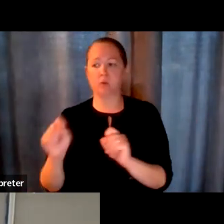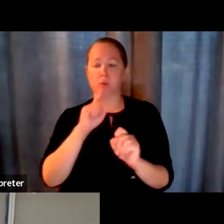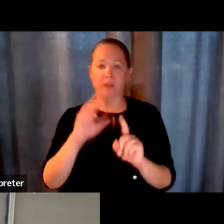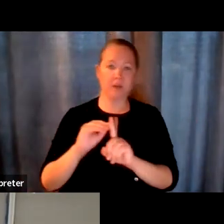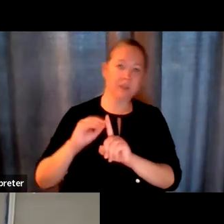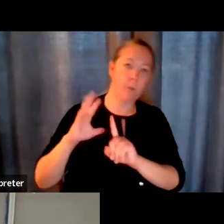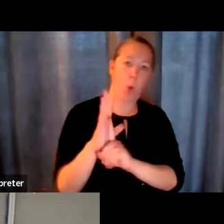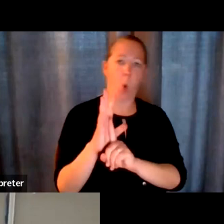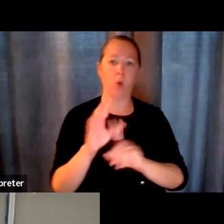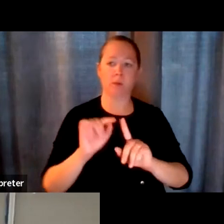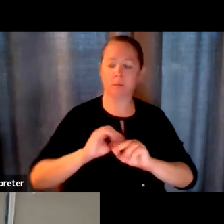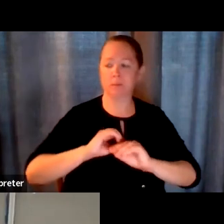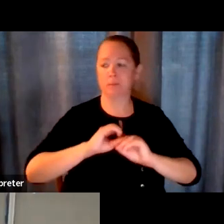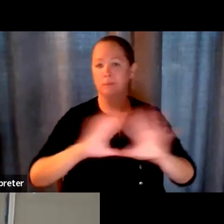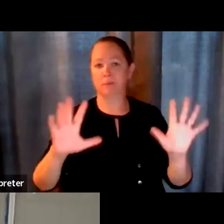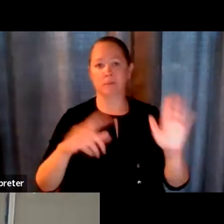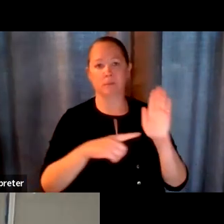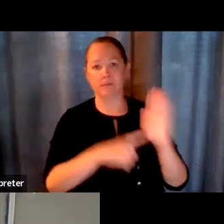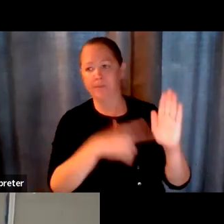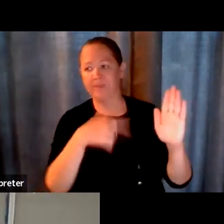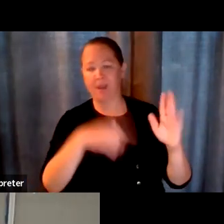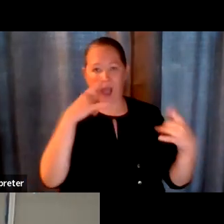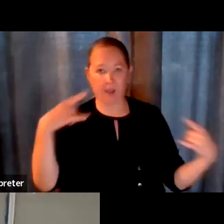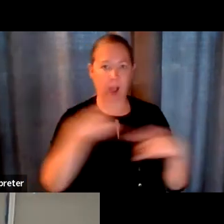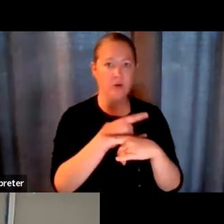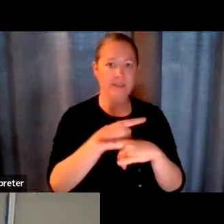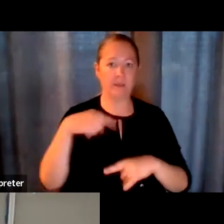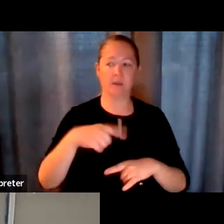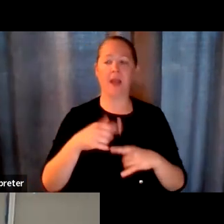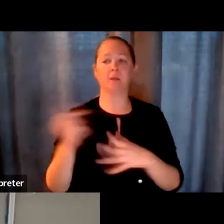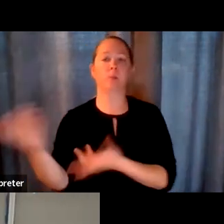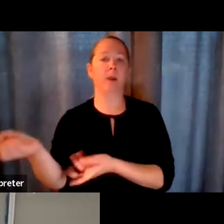the hypocrisy of this moment and to seize back the narrative.